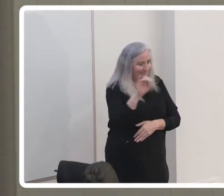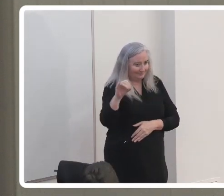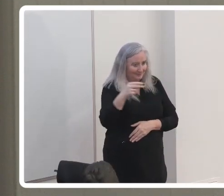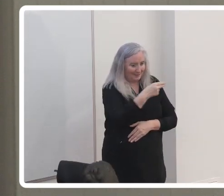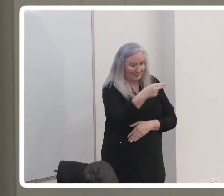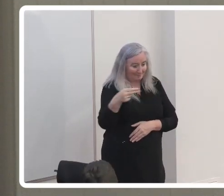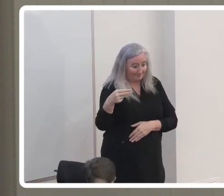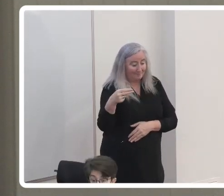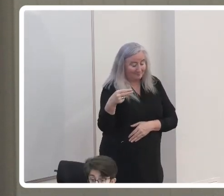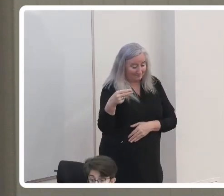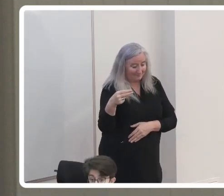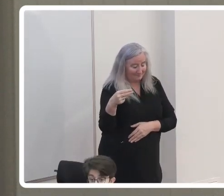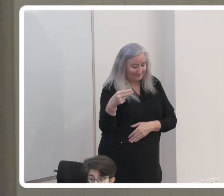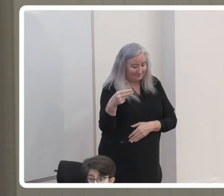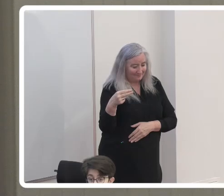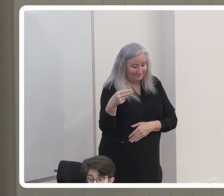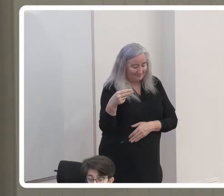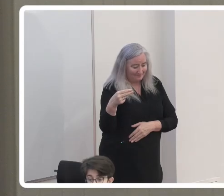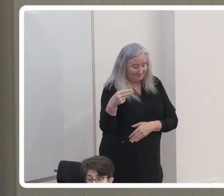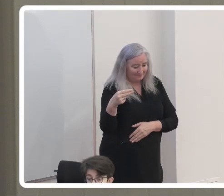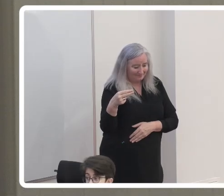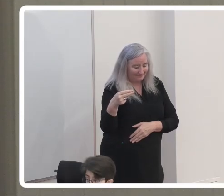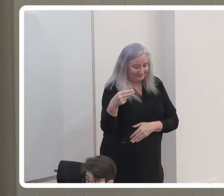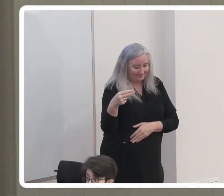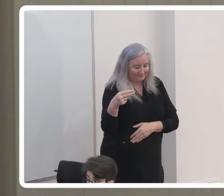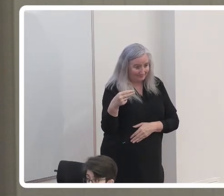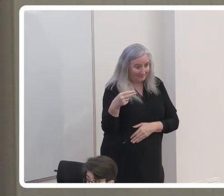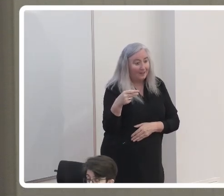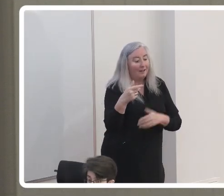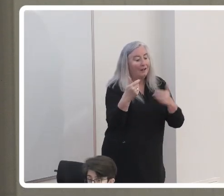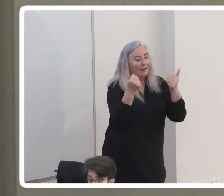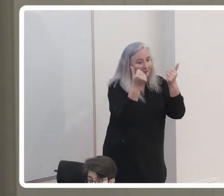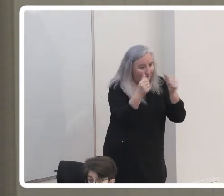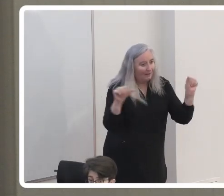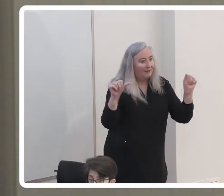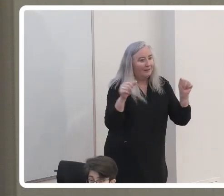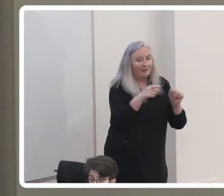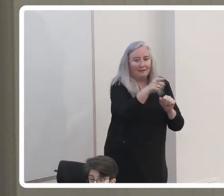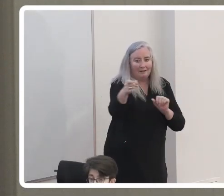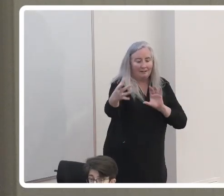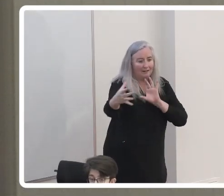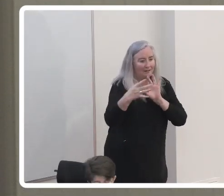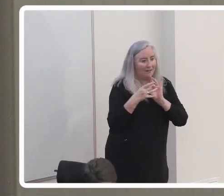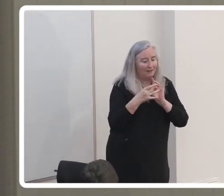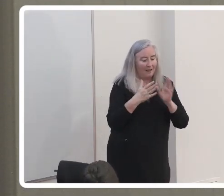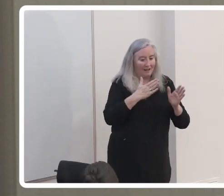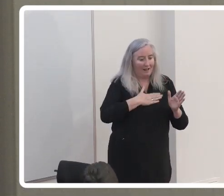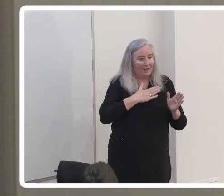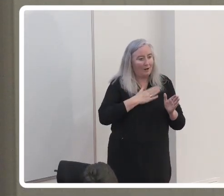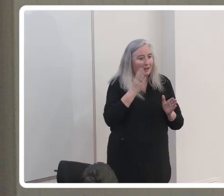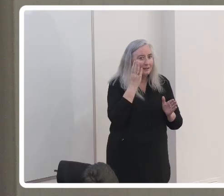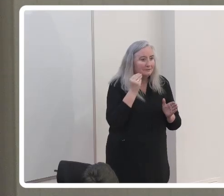as Poland's country rapporteur, they engaged with us seriously, recognizing our expertise and